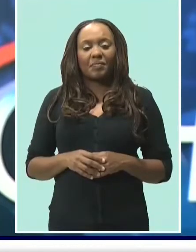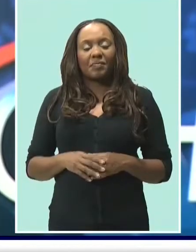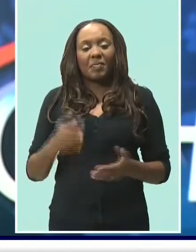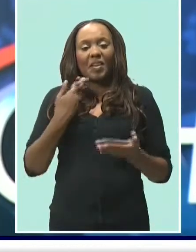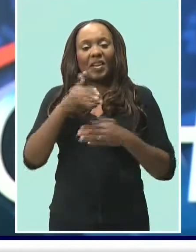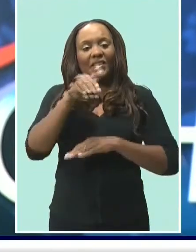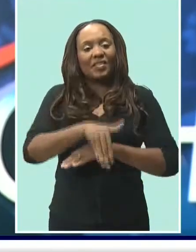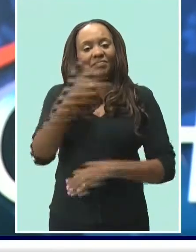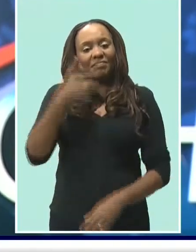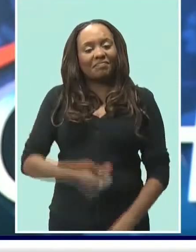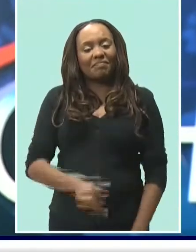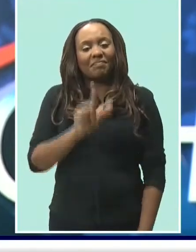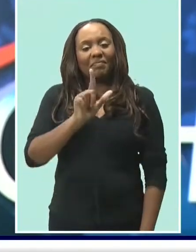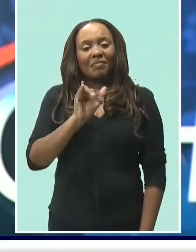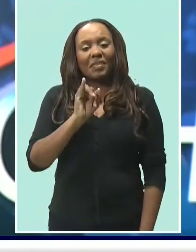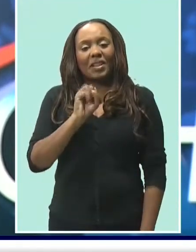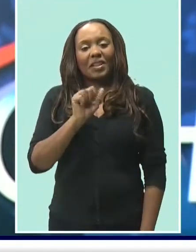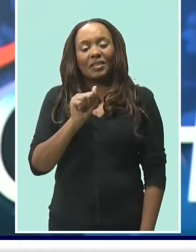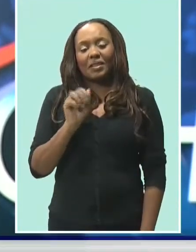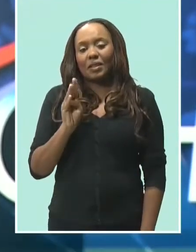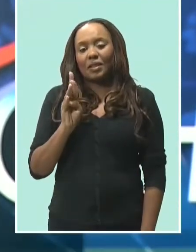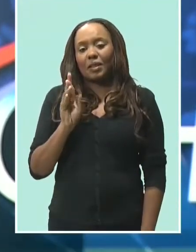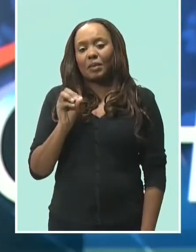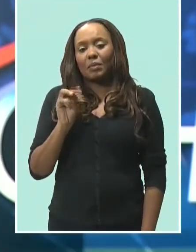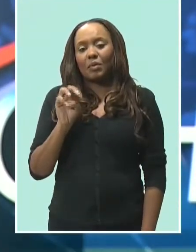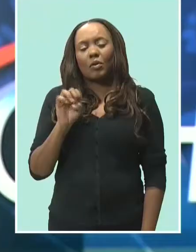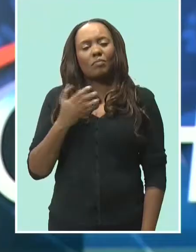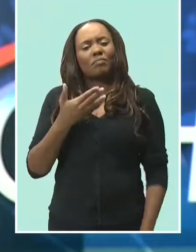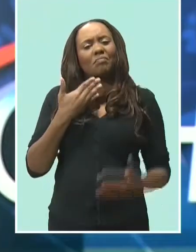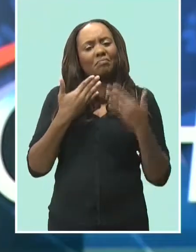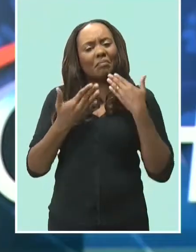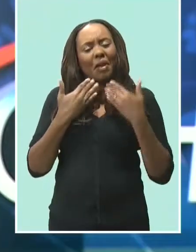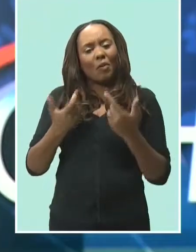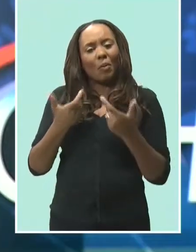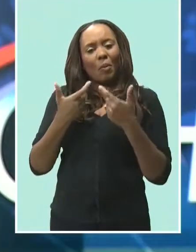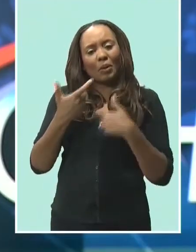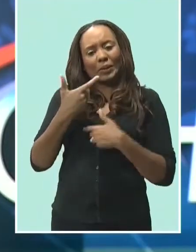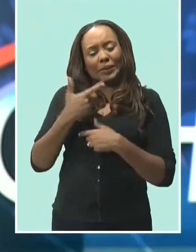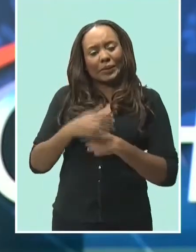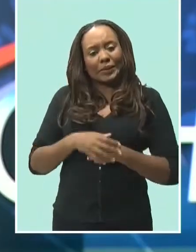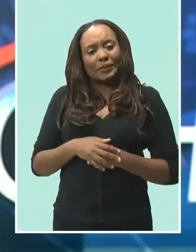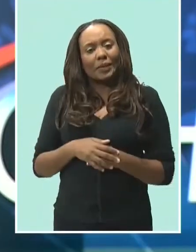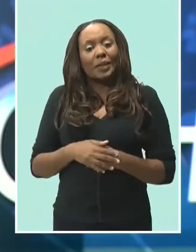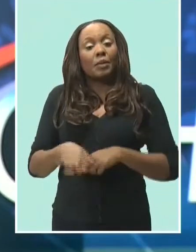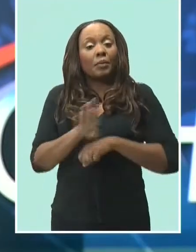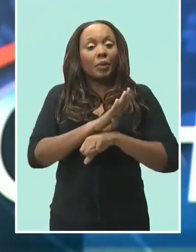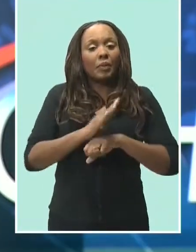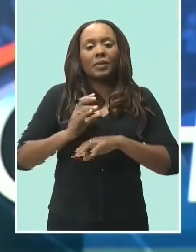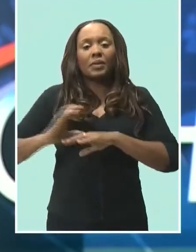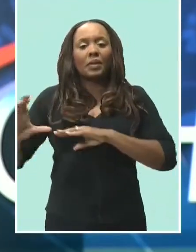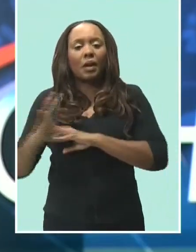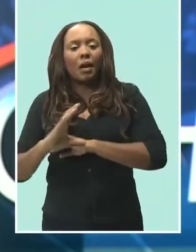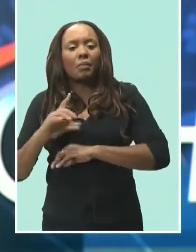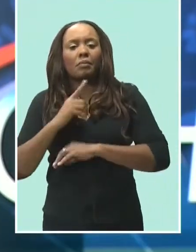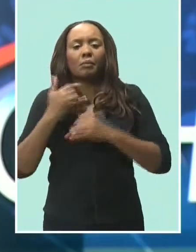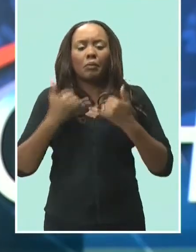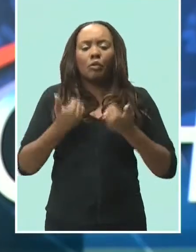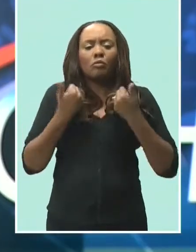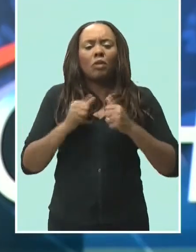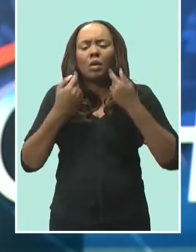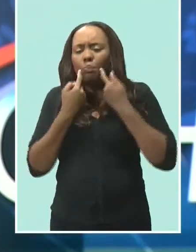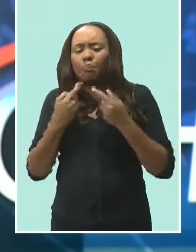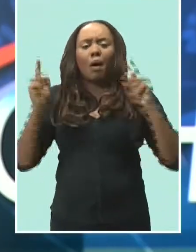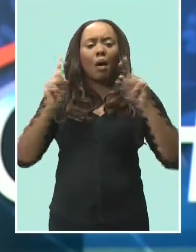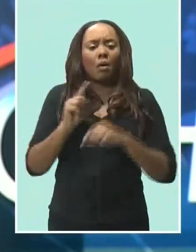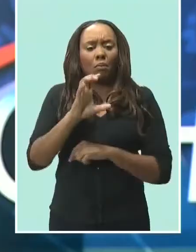Good evening, I'm Lisa Broom. Thanks for joining us. In our top story tonight, as Barbados and the region work to come out on top in the fight